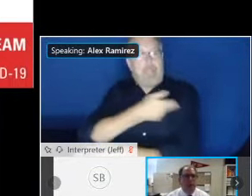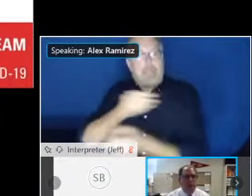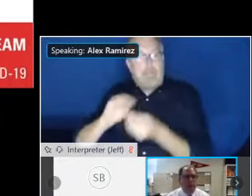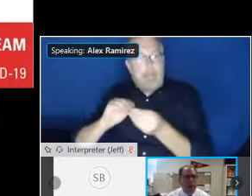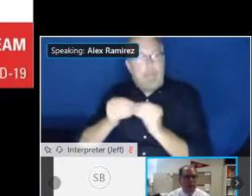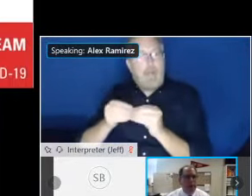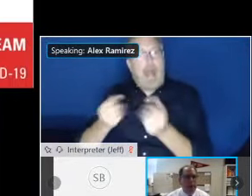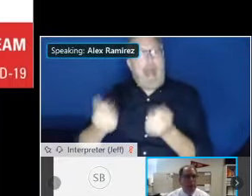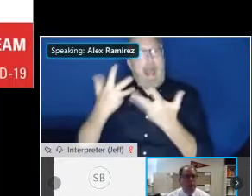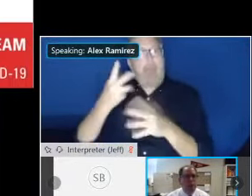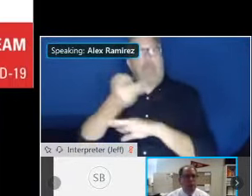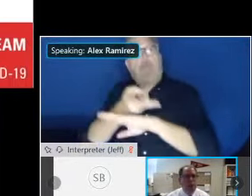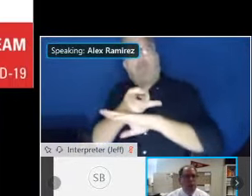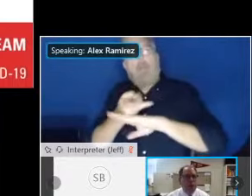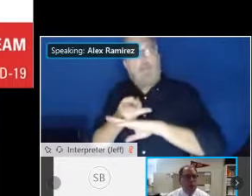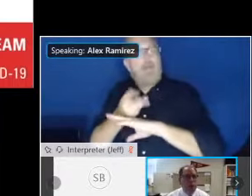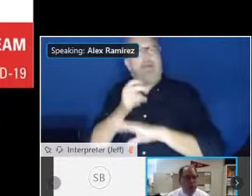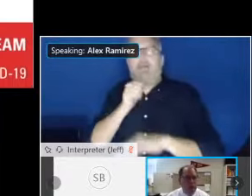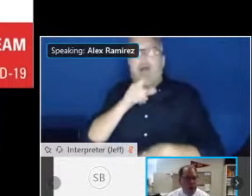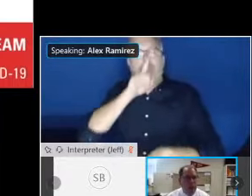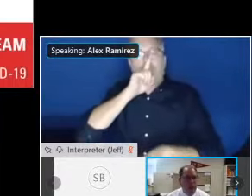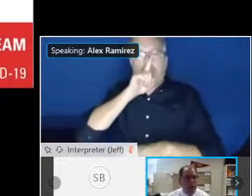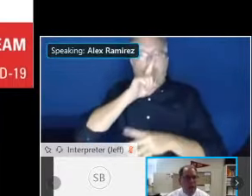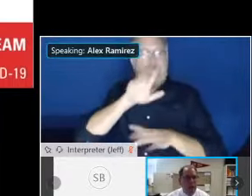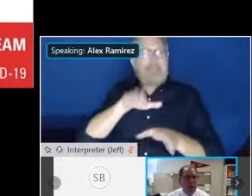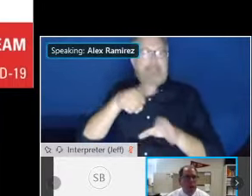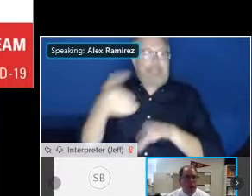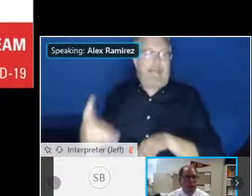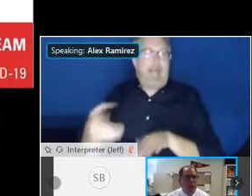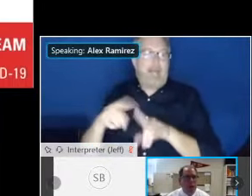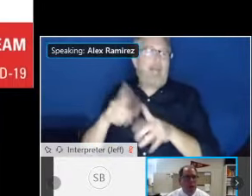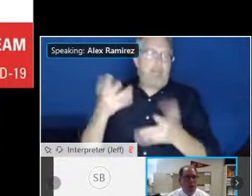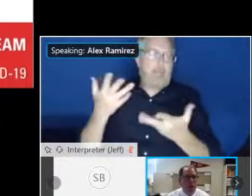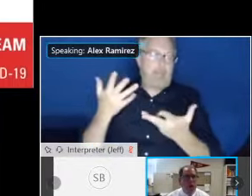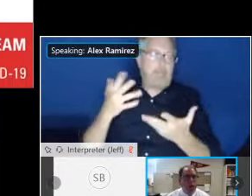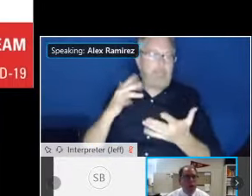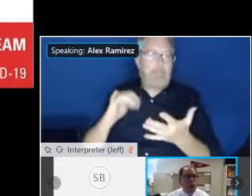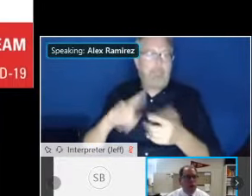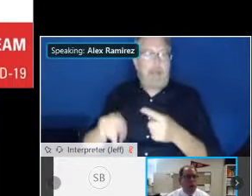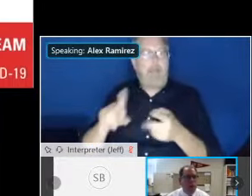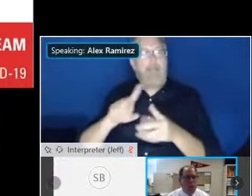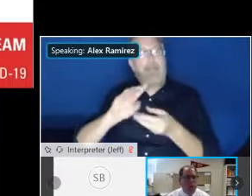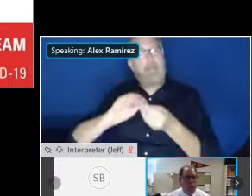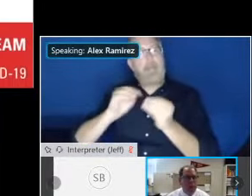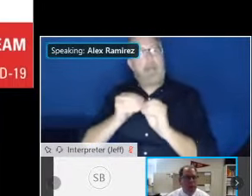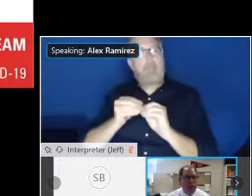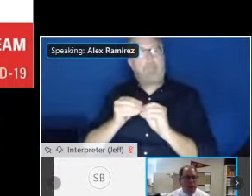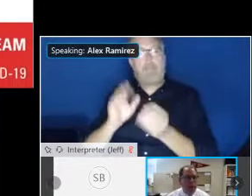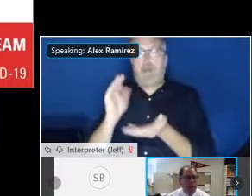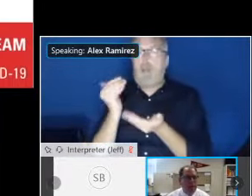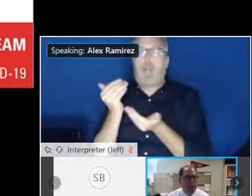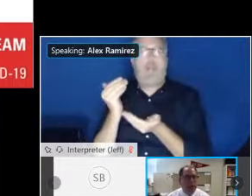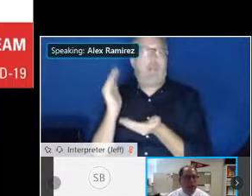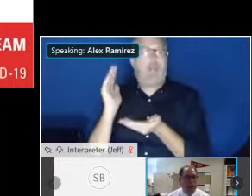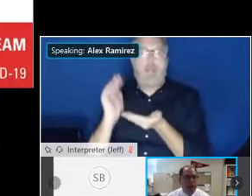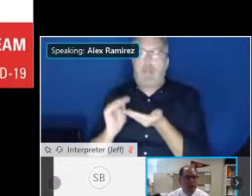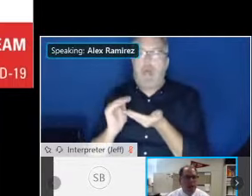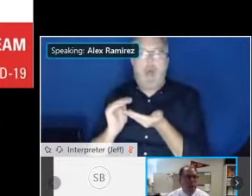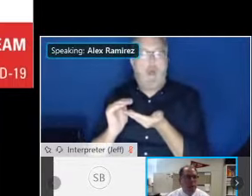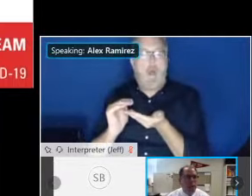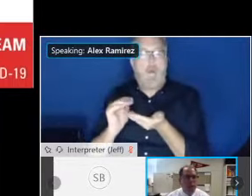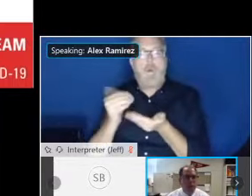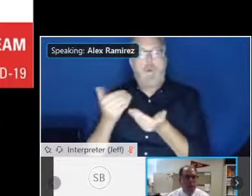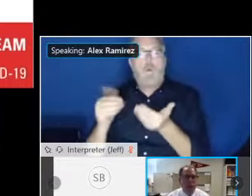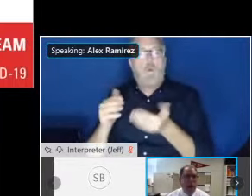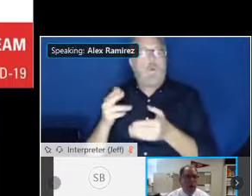and let's not say deaths, but the most severe outcome, those numbers are extremely low, especially hospitalization